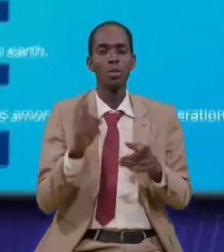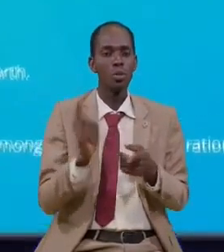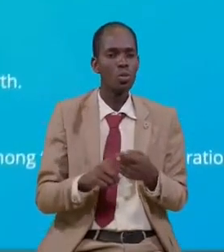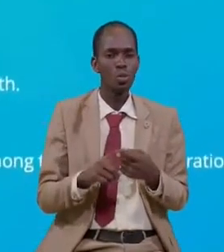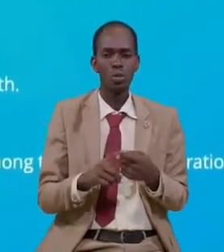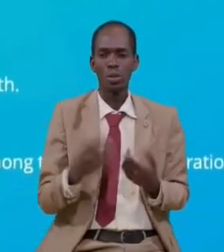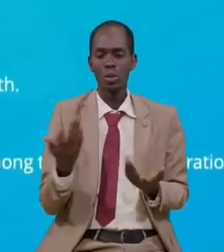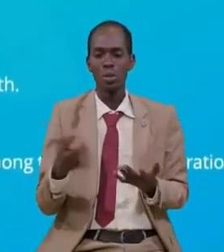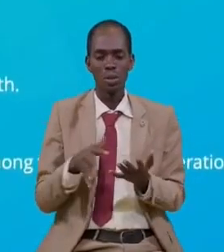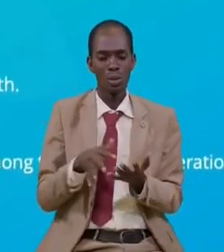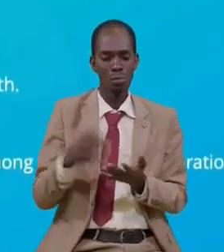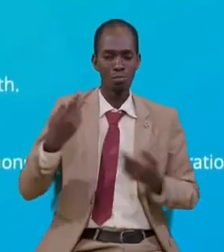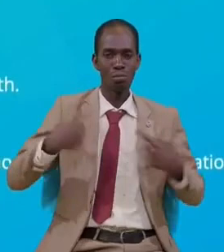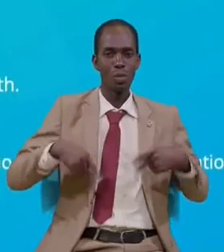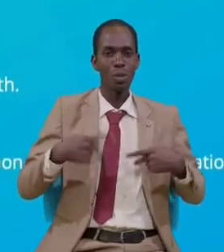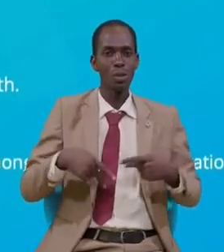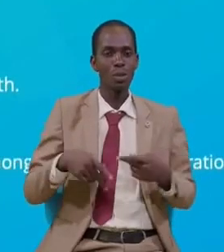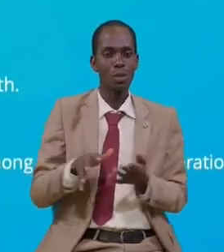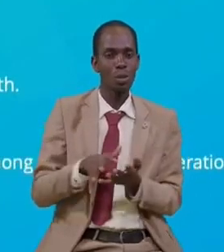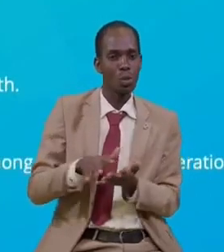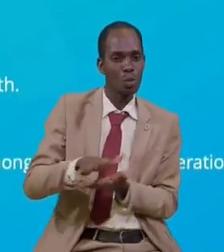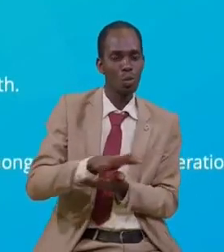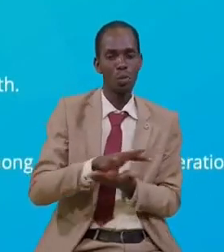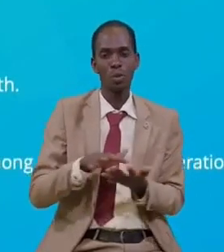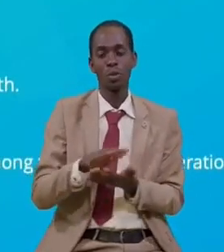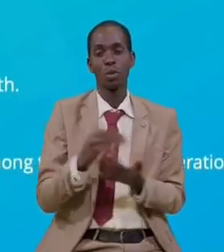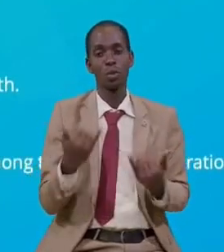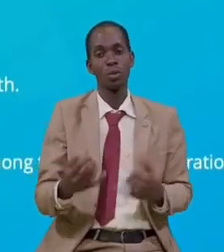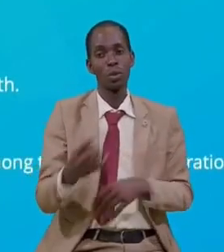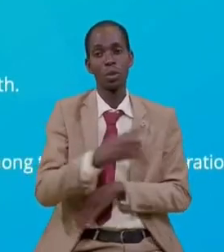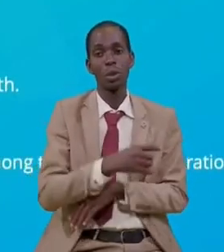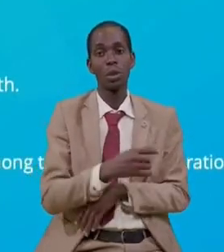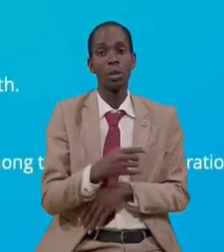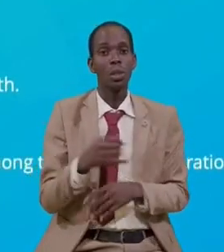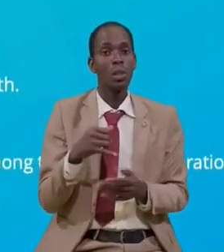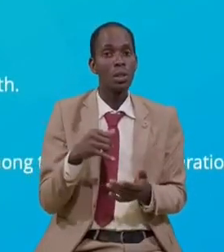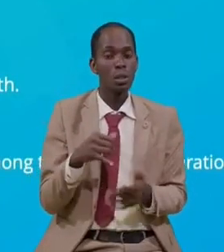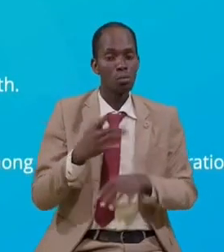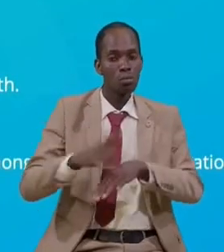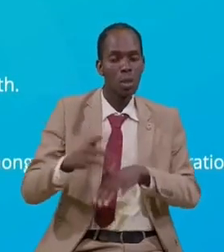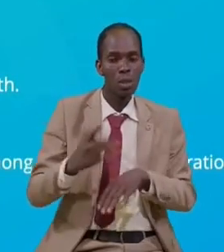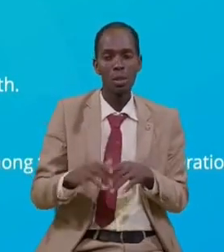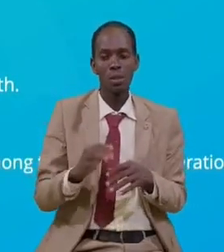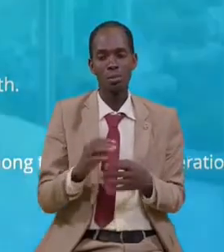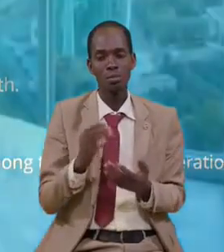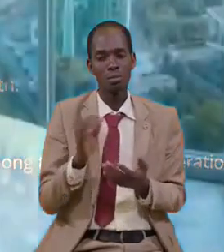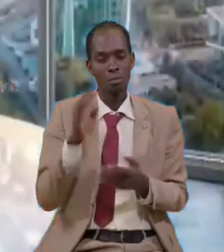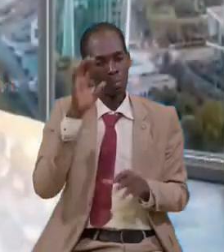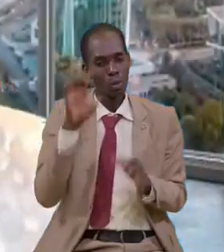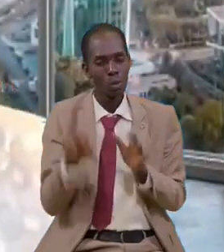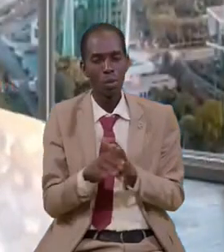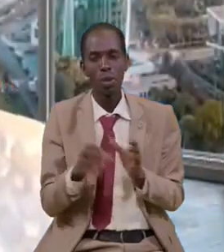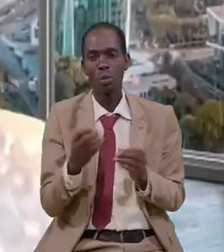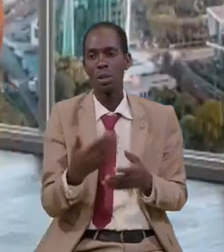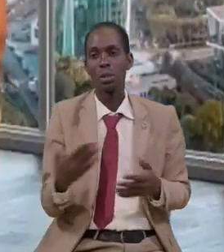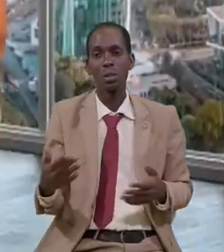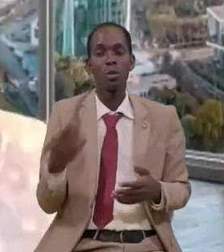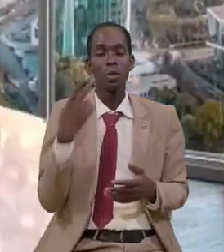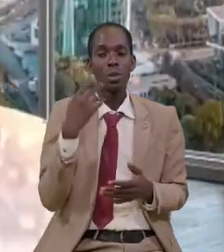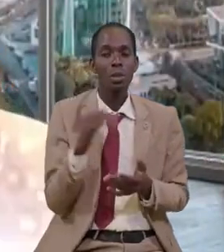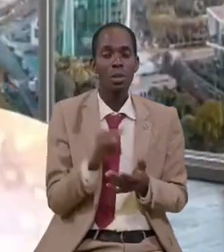Many years ago, as far back as the statistics is showing us that, as at 1998, we had at